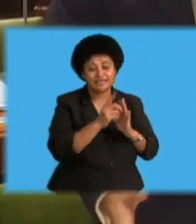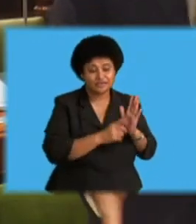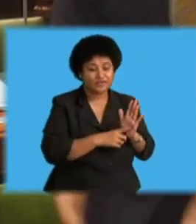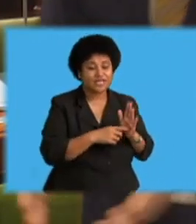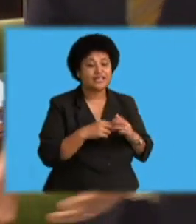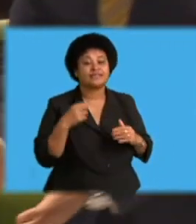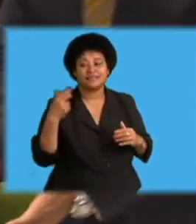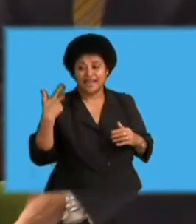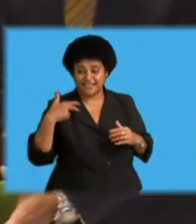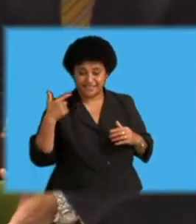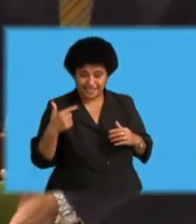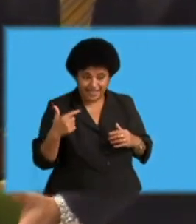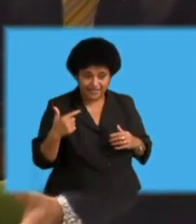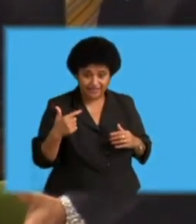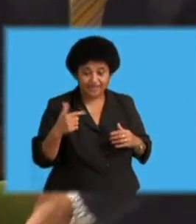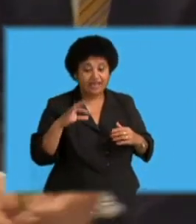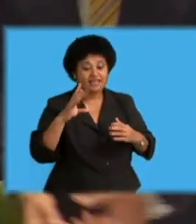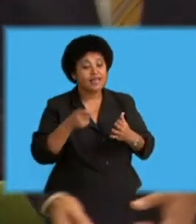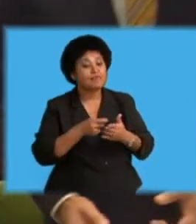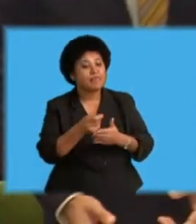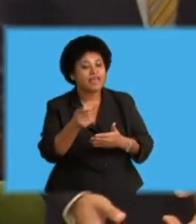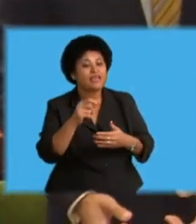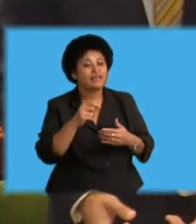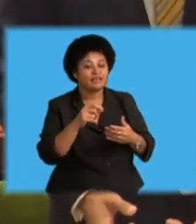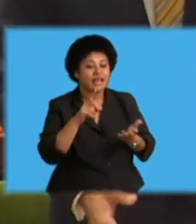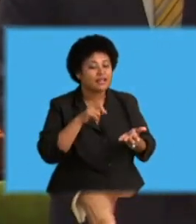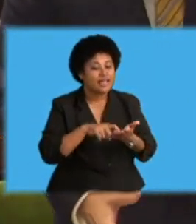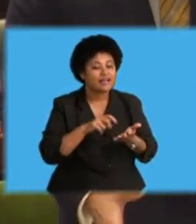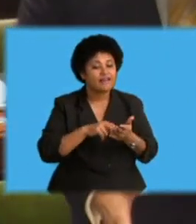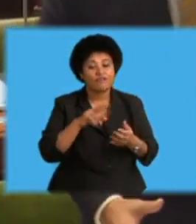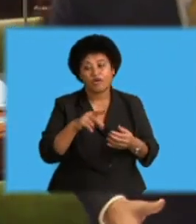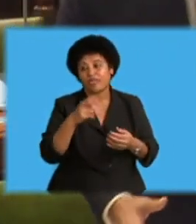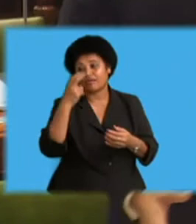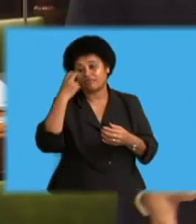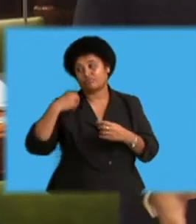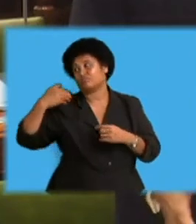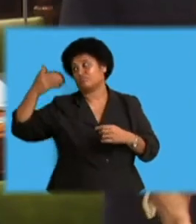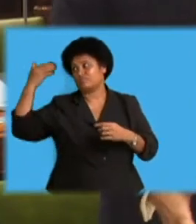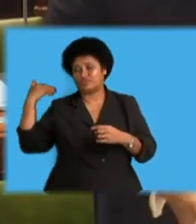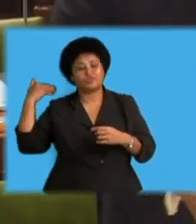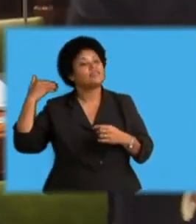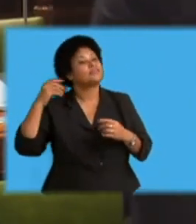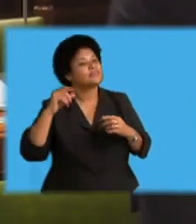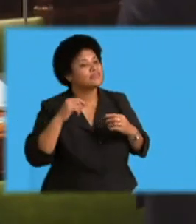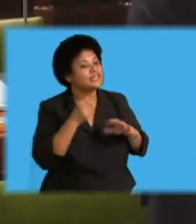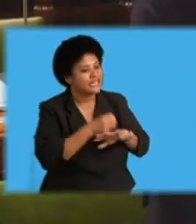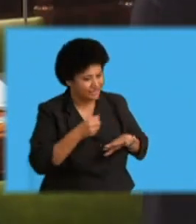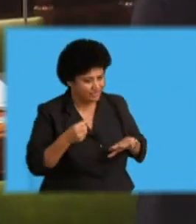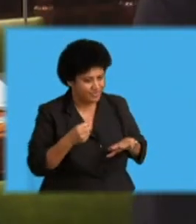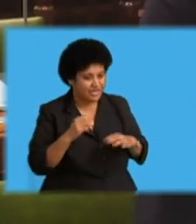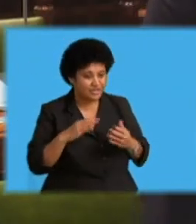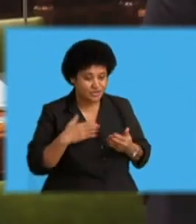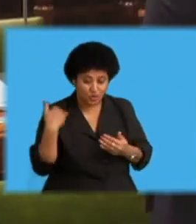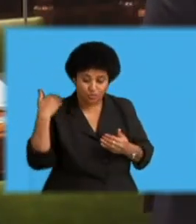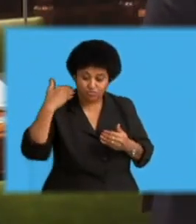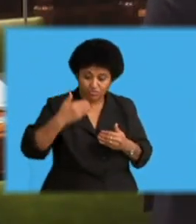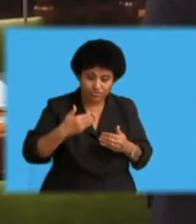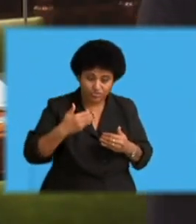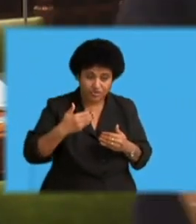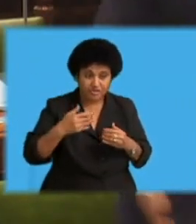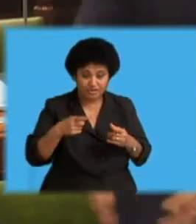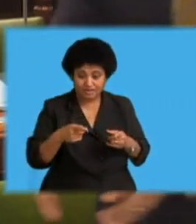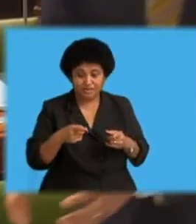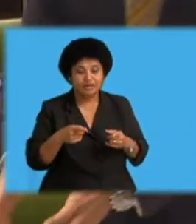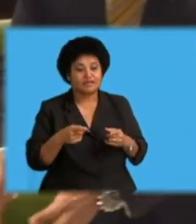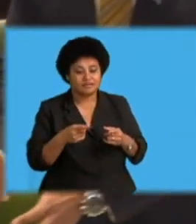pay the debts that were incurred by the alliance government. So they also incurred debts. So when the next government came in, which is the SVT government,